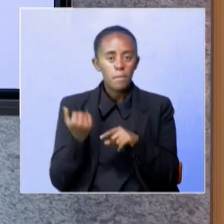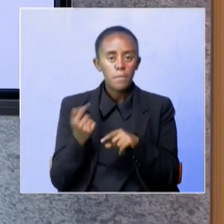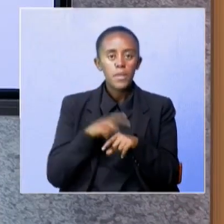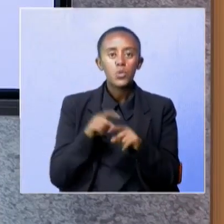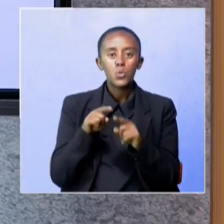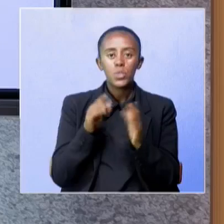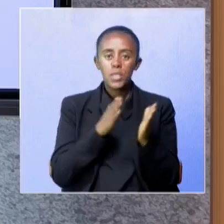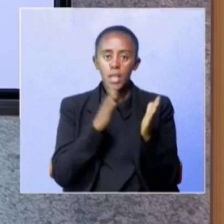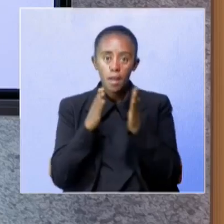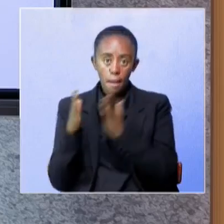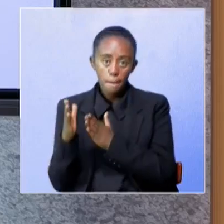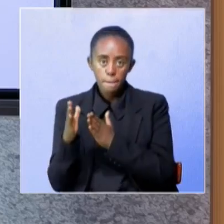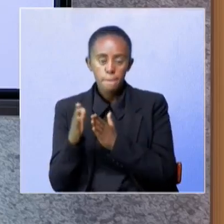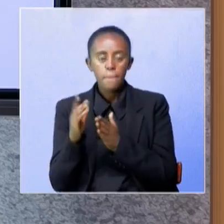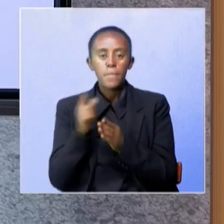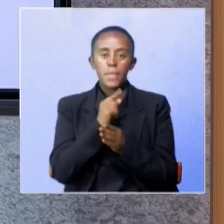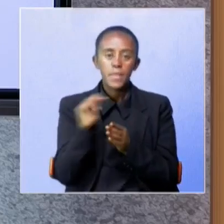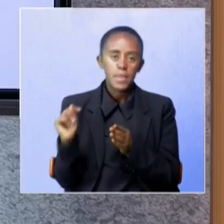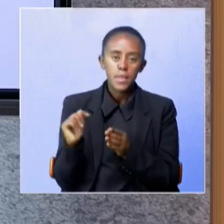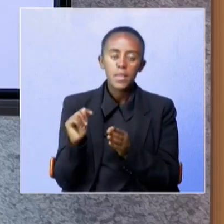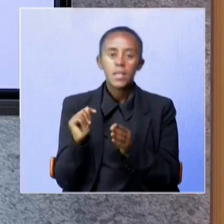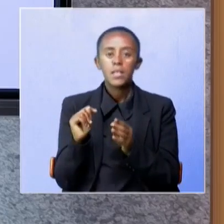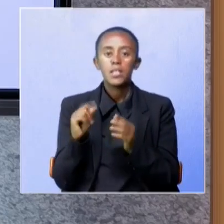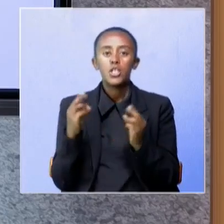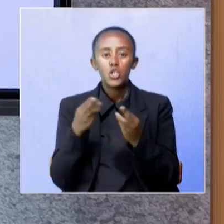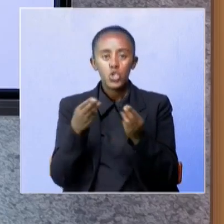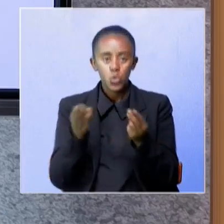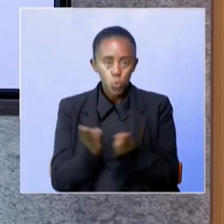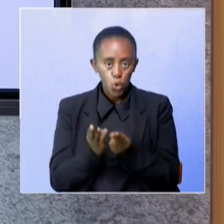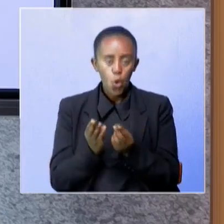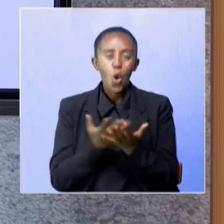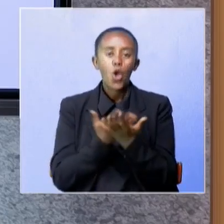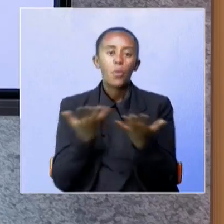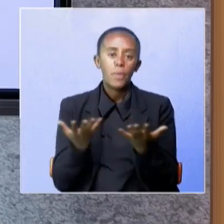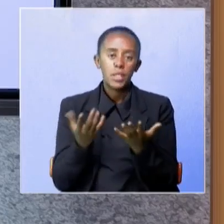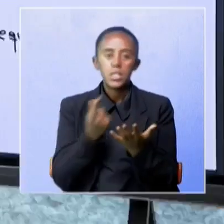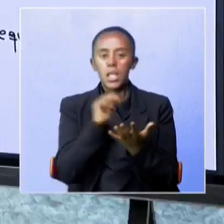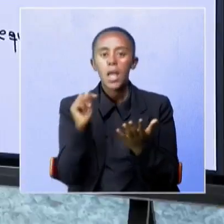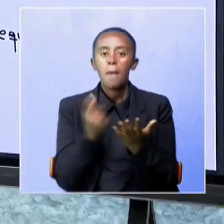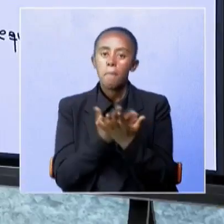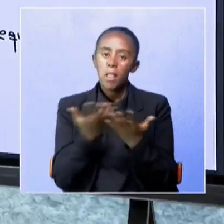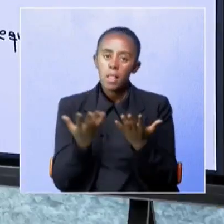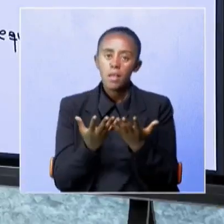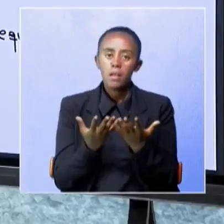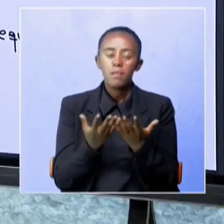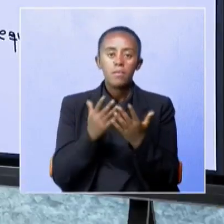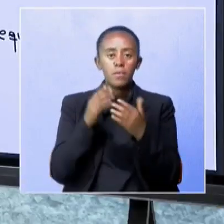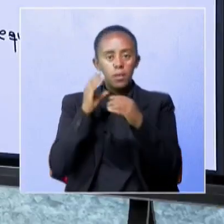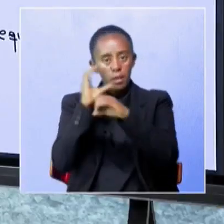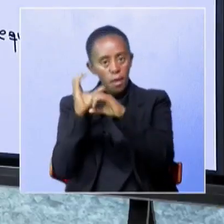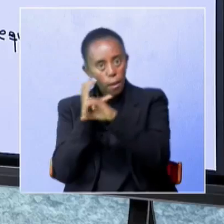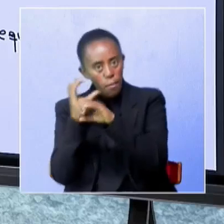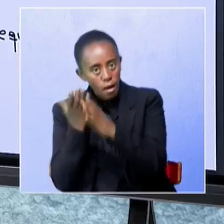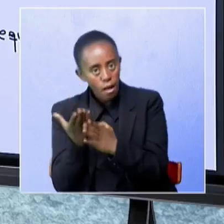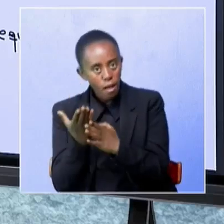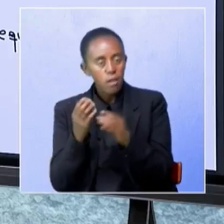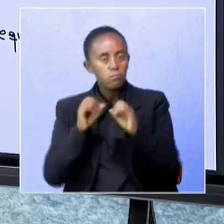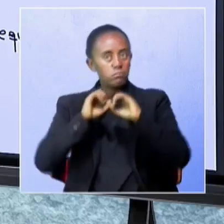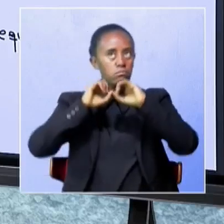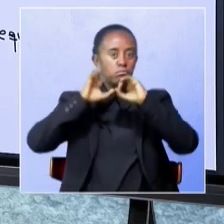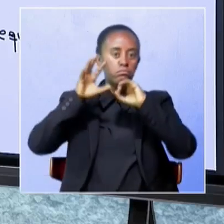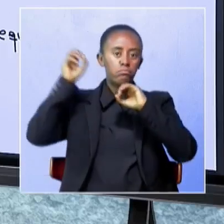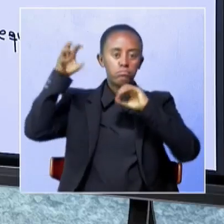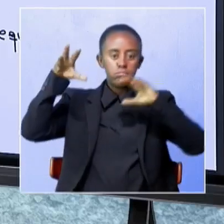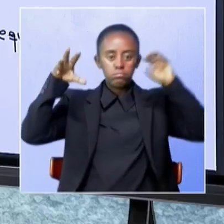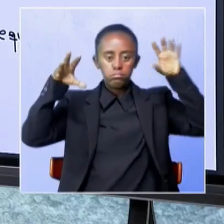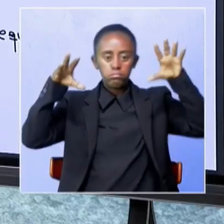set up the studio equipments. The materials like cameras and lightnings or